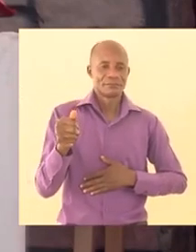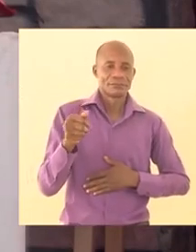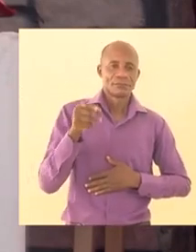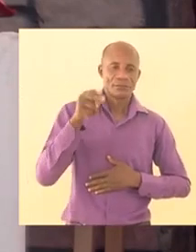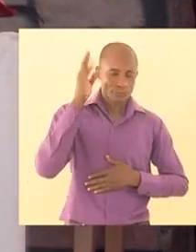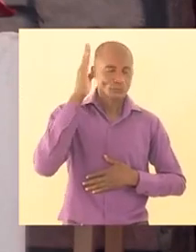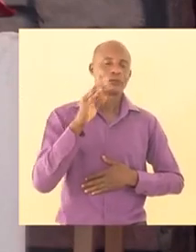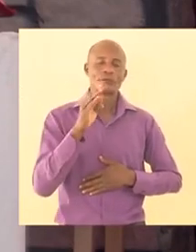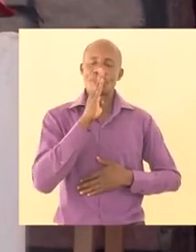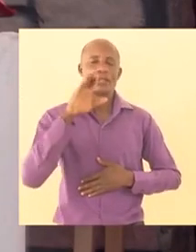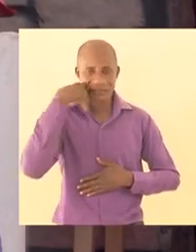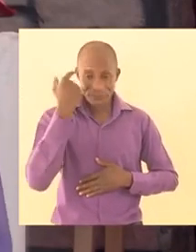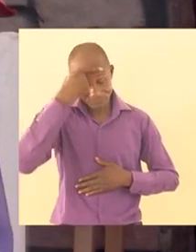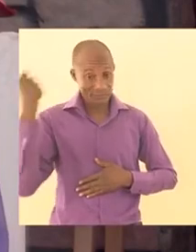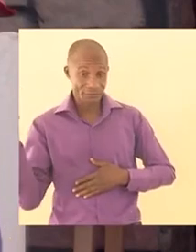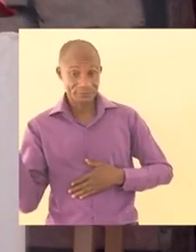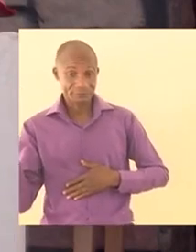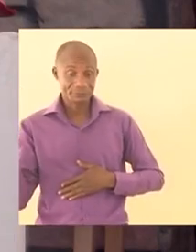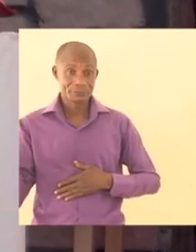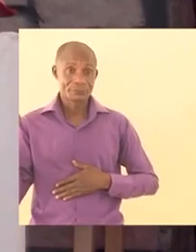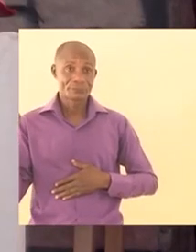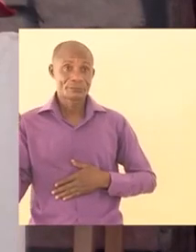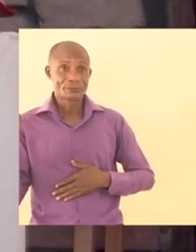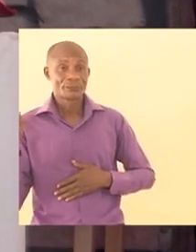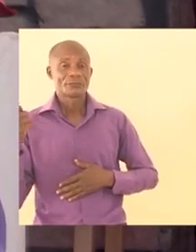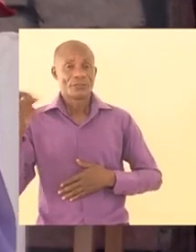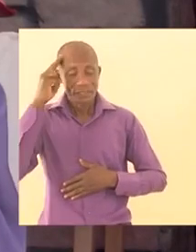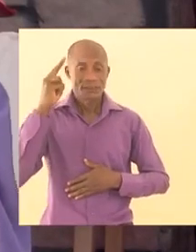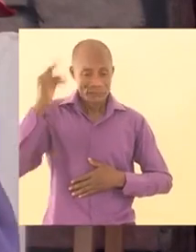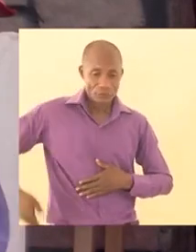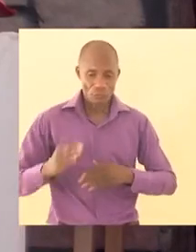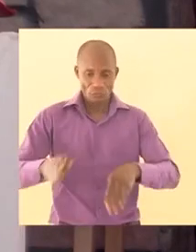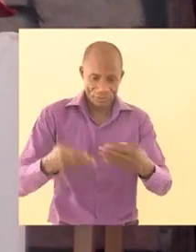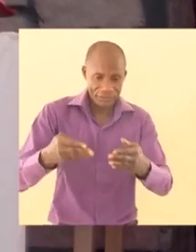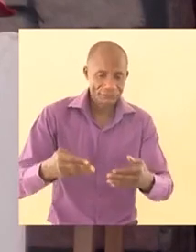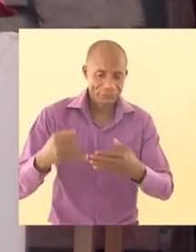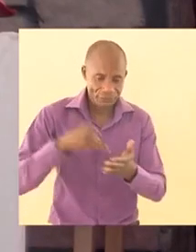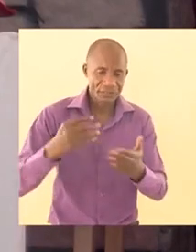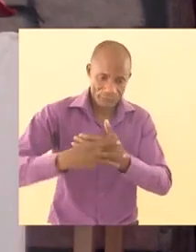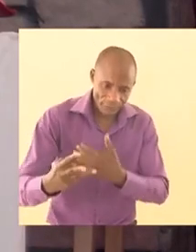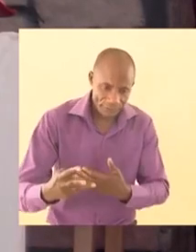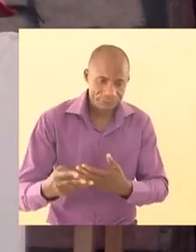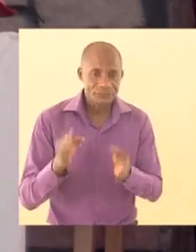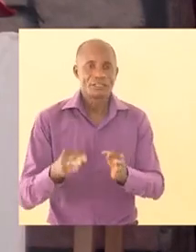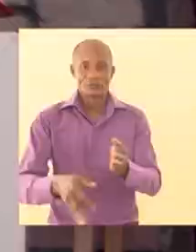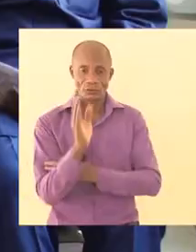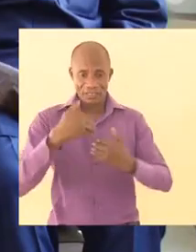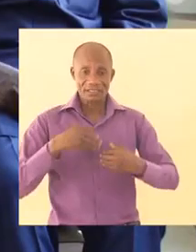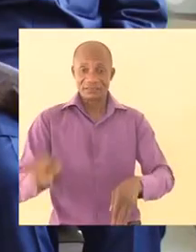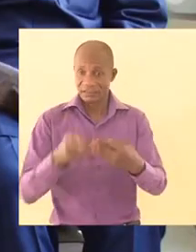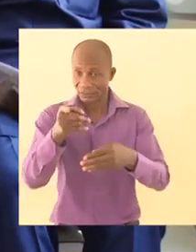embarrassed, because he should give it away. The Lord has given you intelligence to acquire